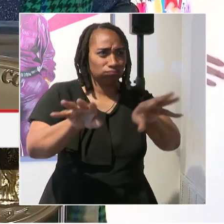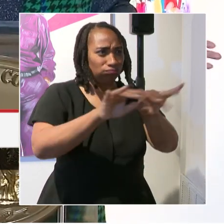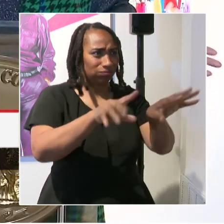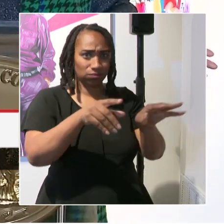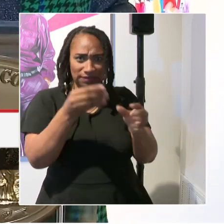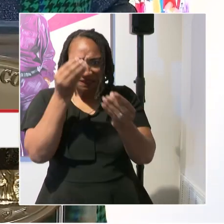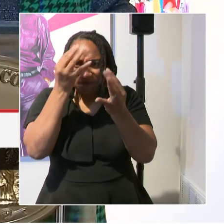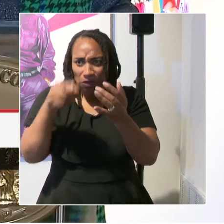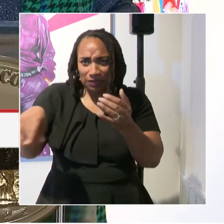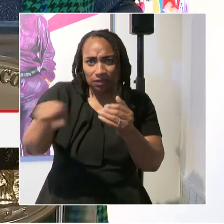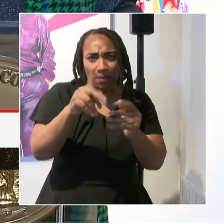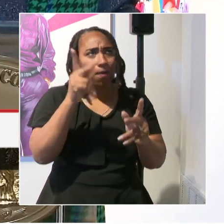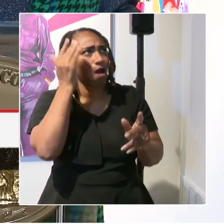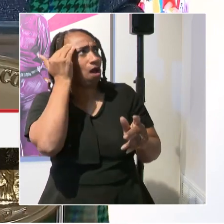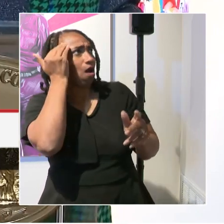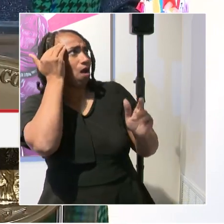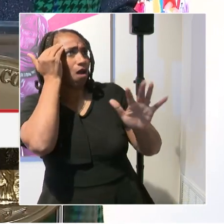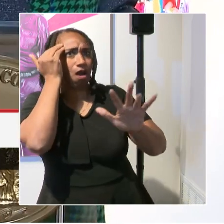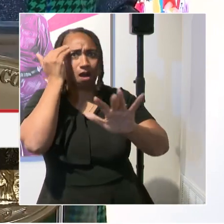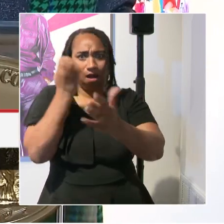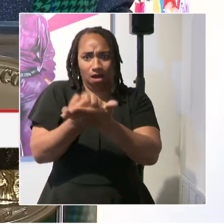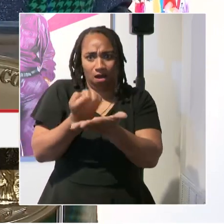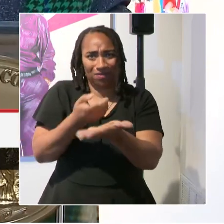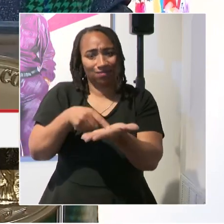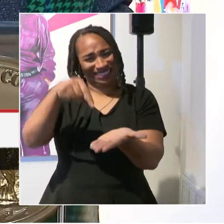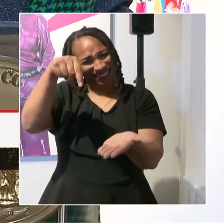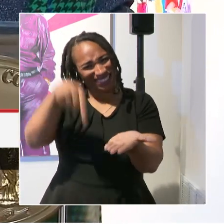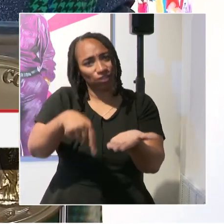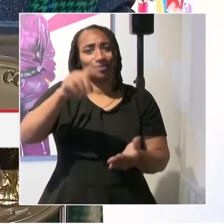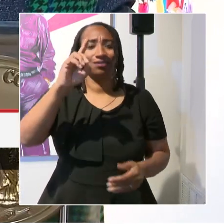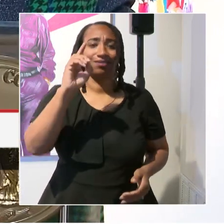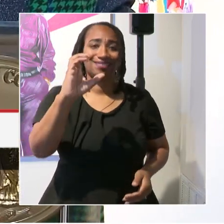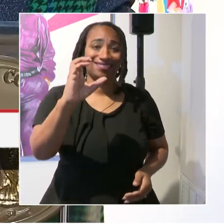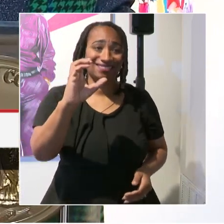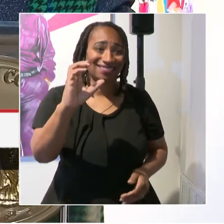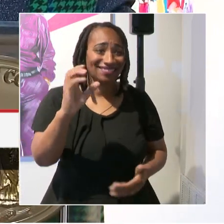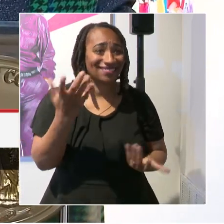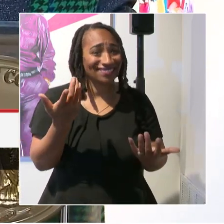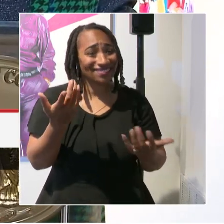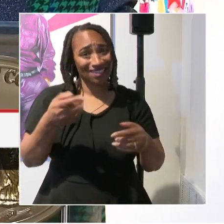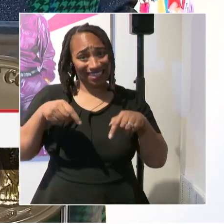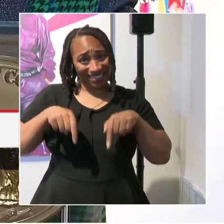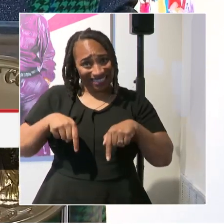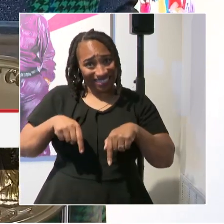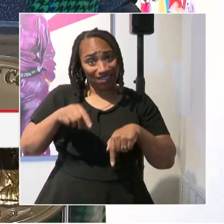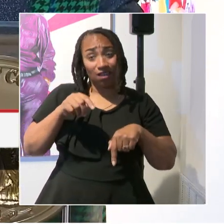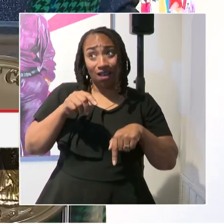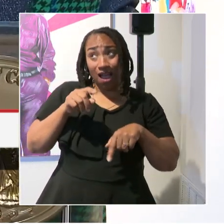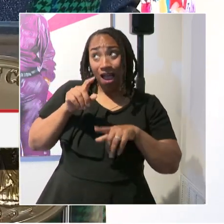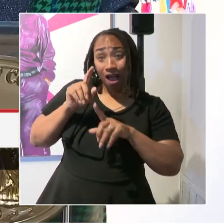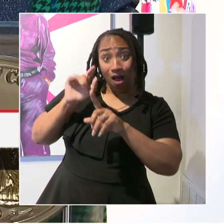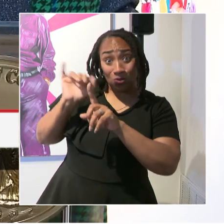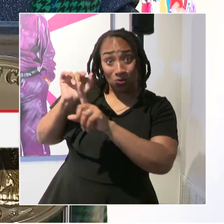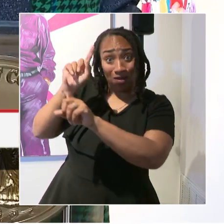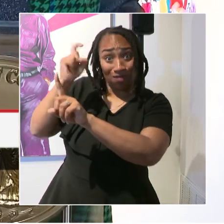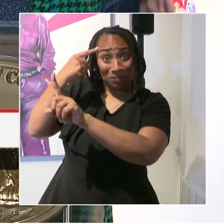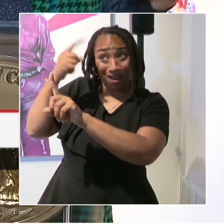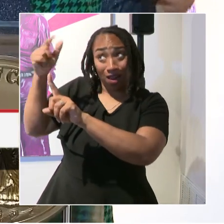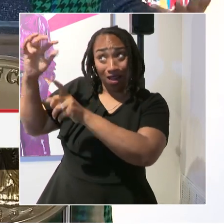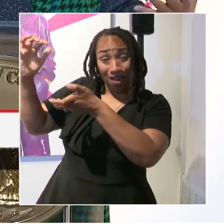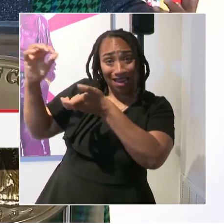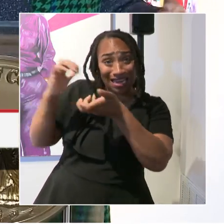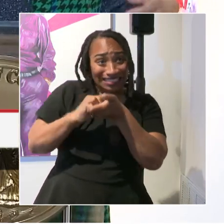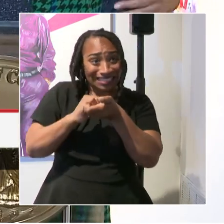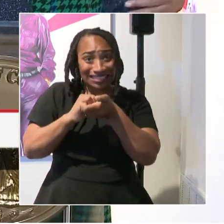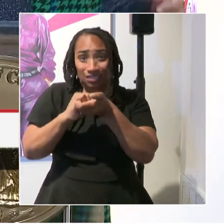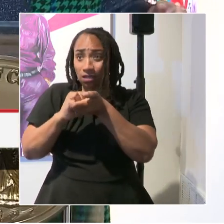things here. And we need the government to partner with businesses to get that word out, that you